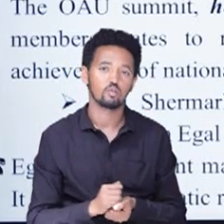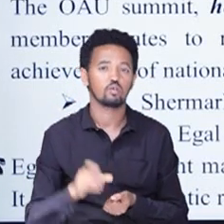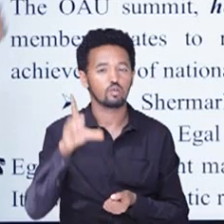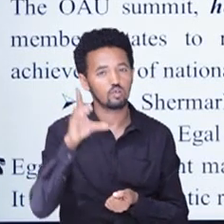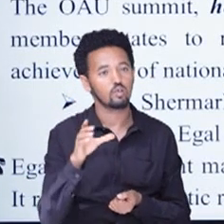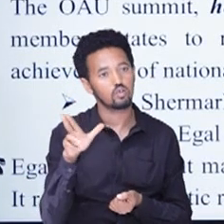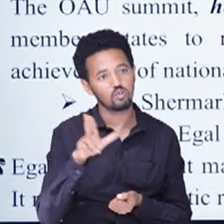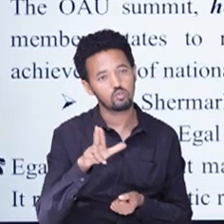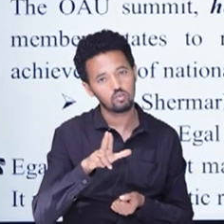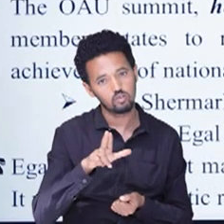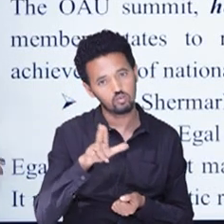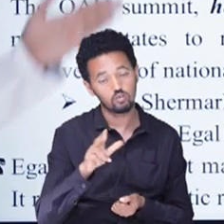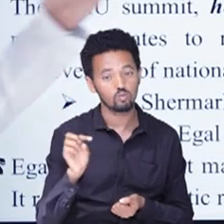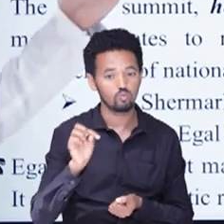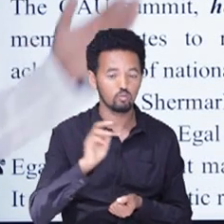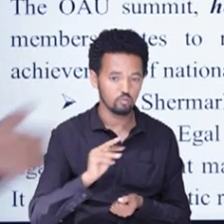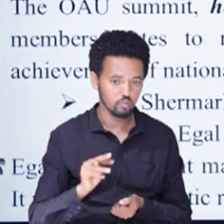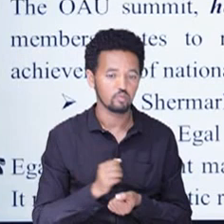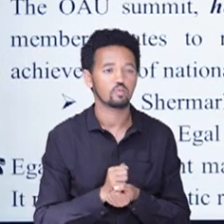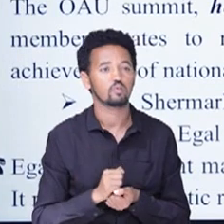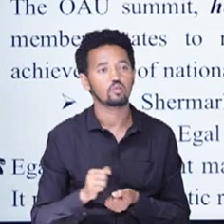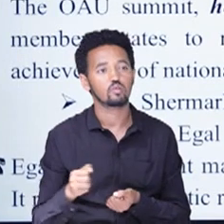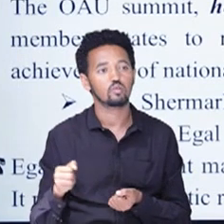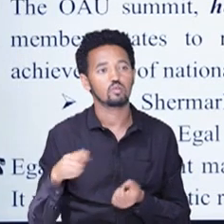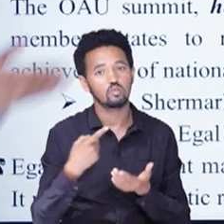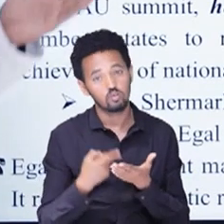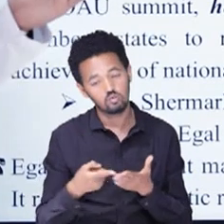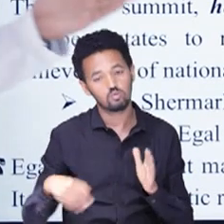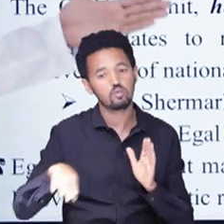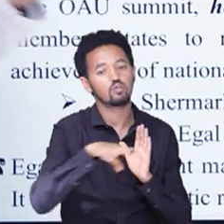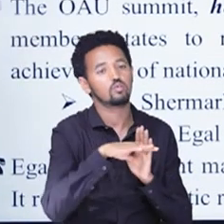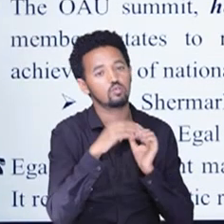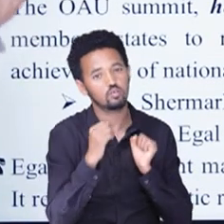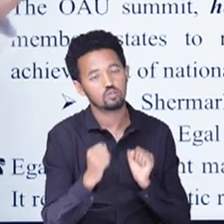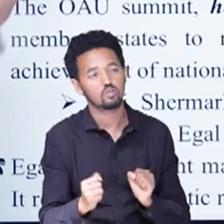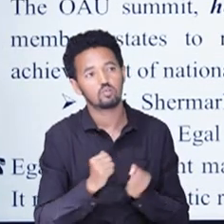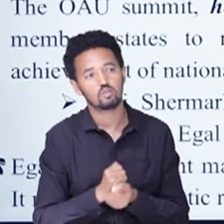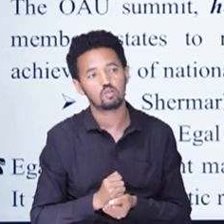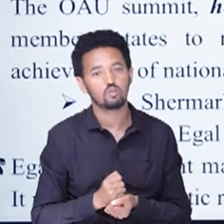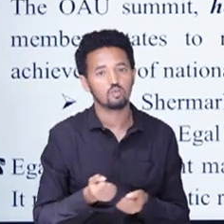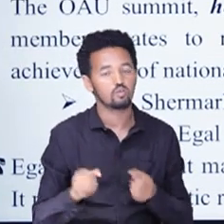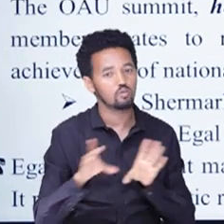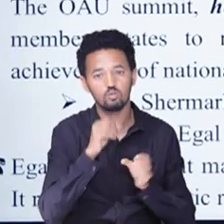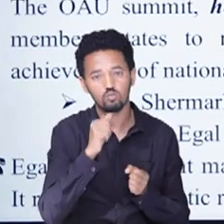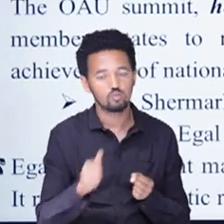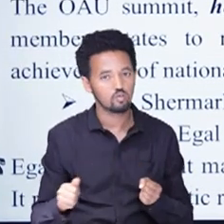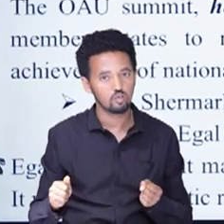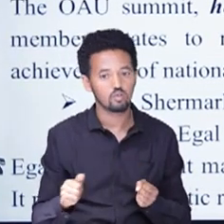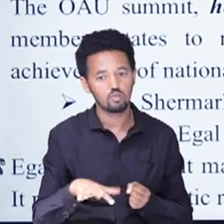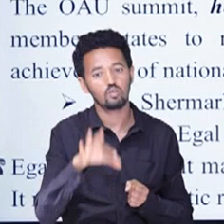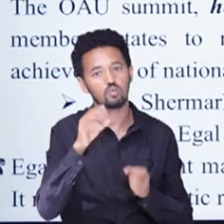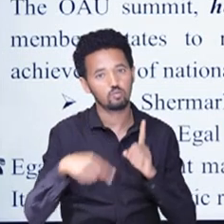Khartoum. Then Somalia leader appealed to the UN Security Council but did not gain positive